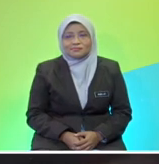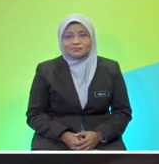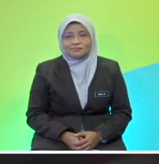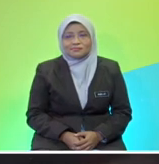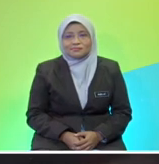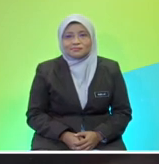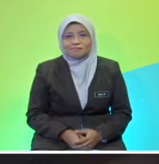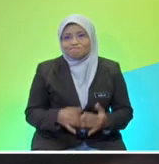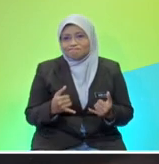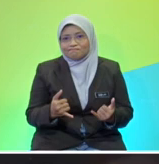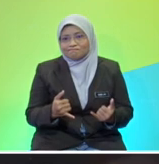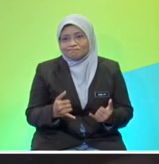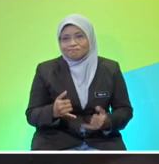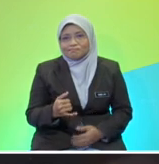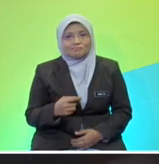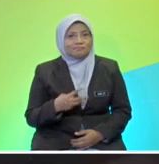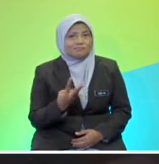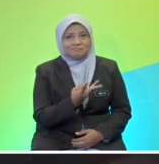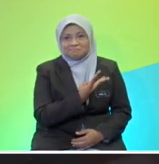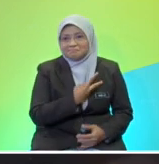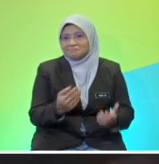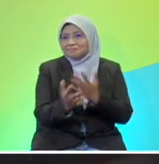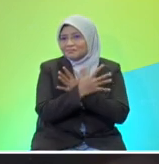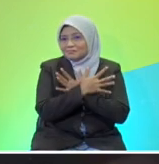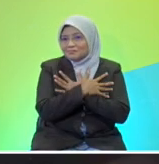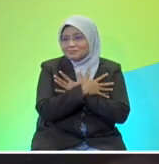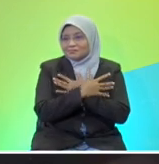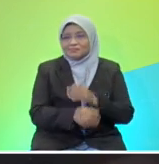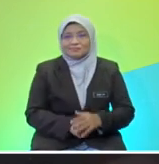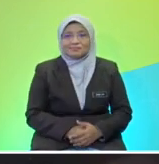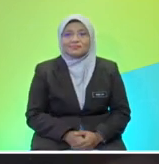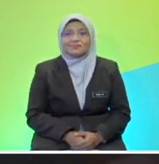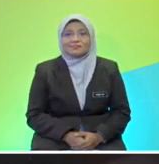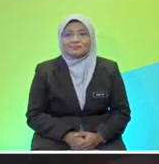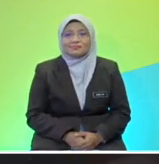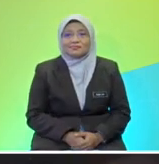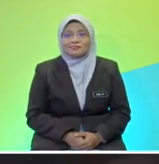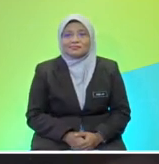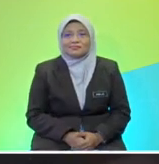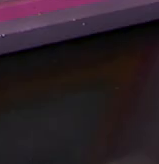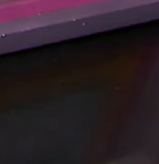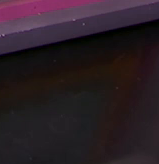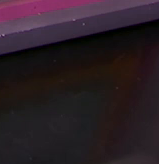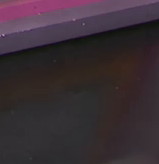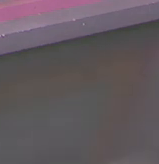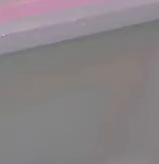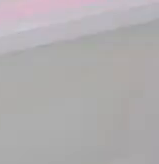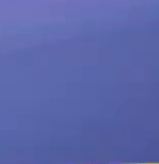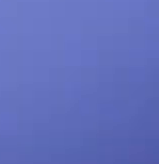take a short break, but do not go anywhere. Stay tuned with us on EduwebTV, KPM. Wave, wave. See you.